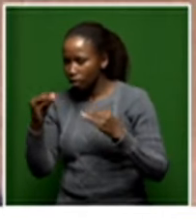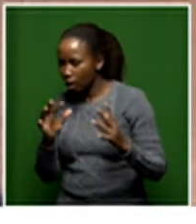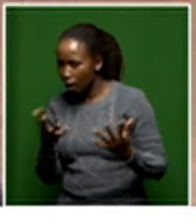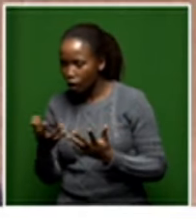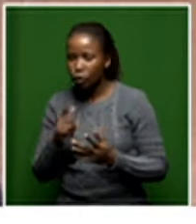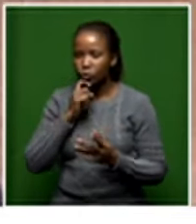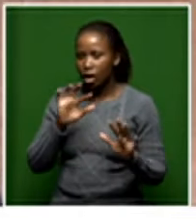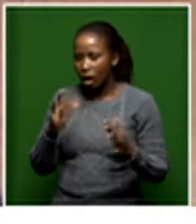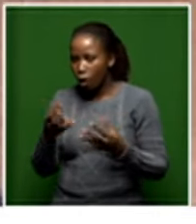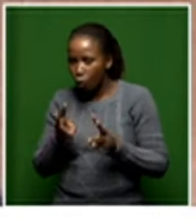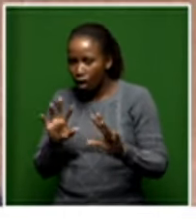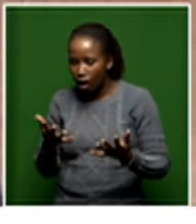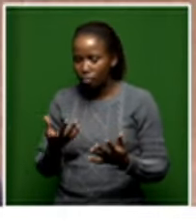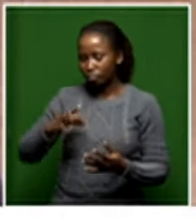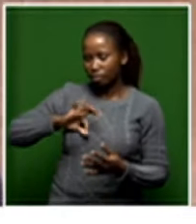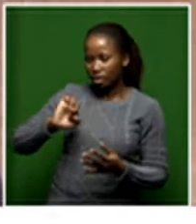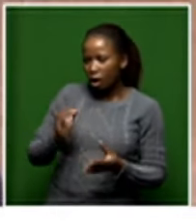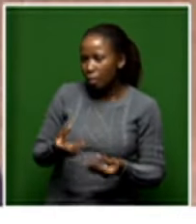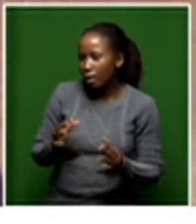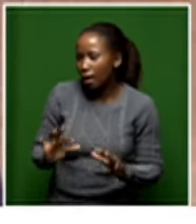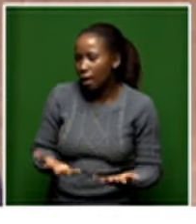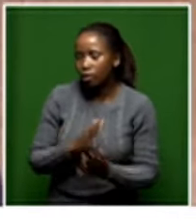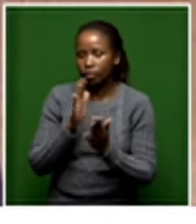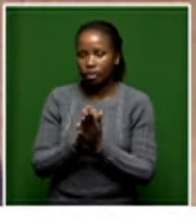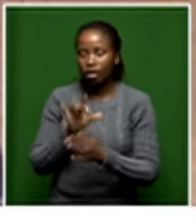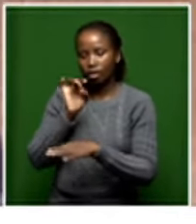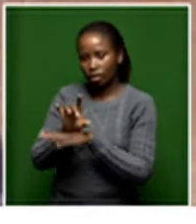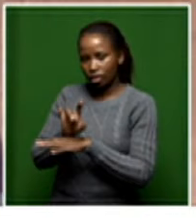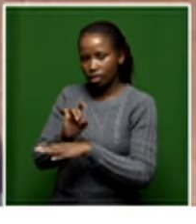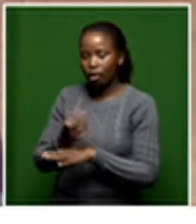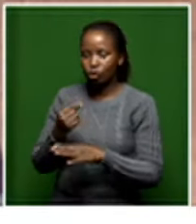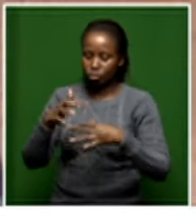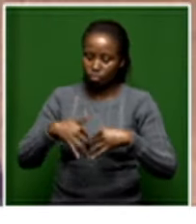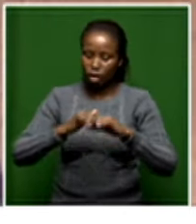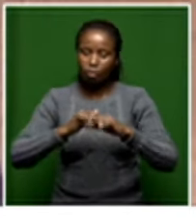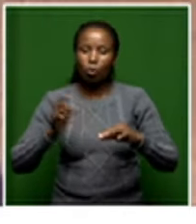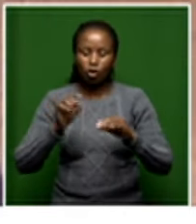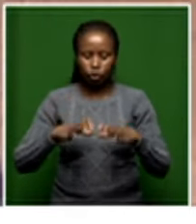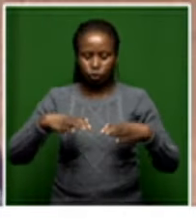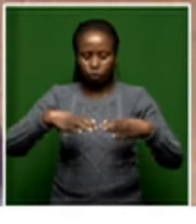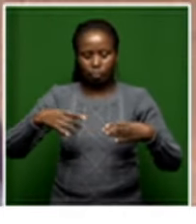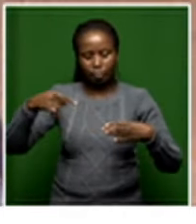they use to earn their income, how diverse their income is, and so we've sat with a group of